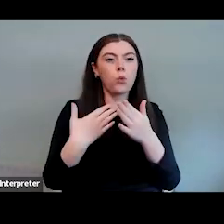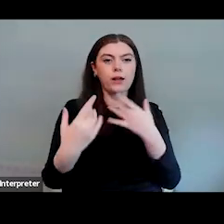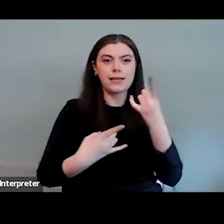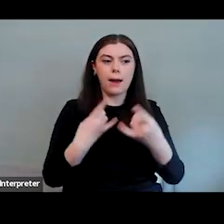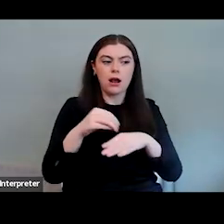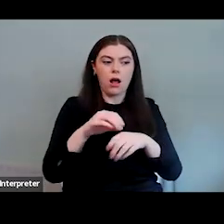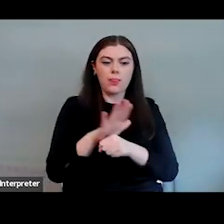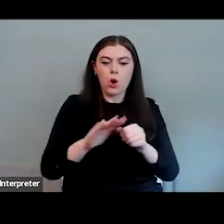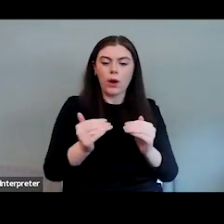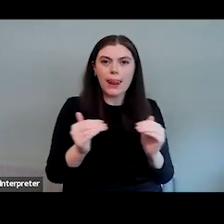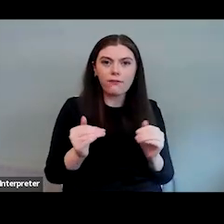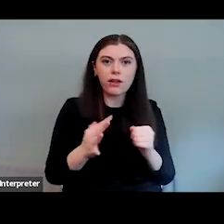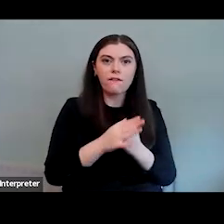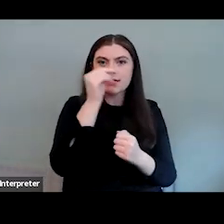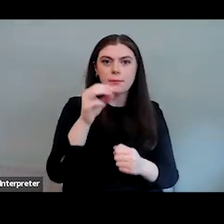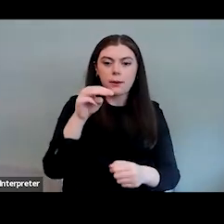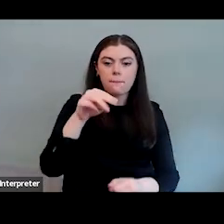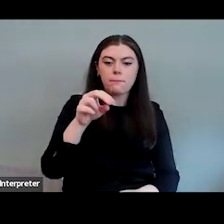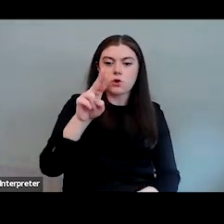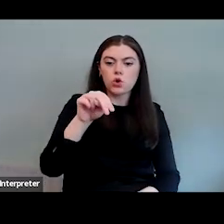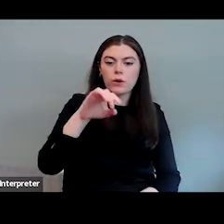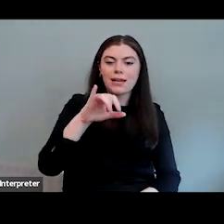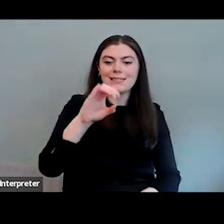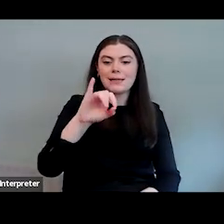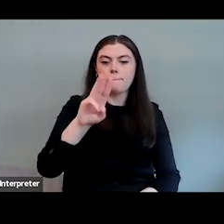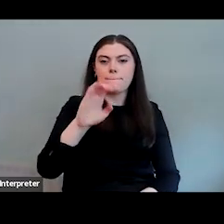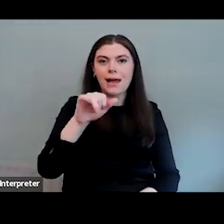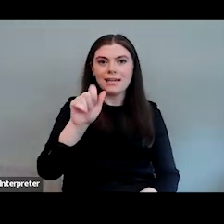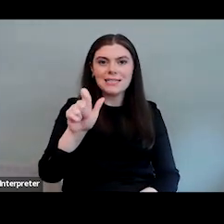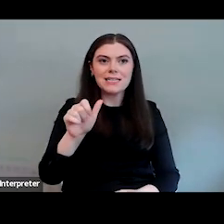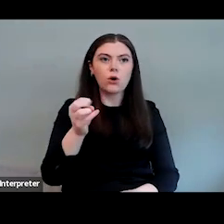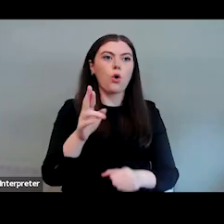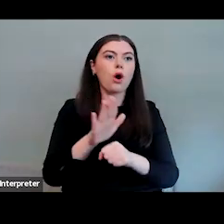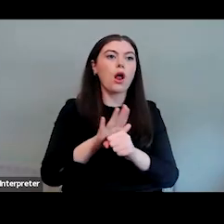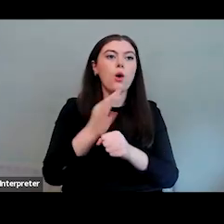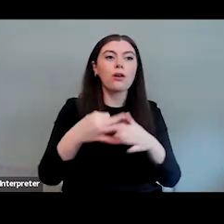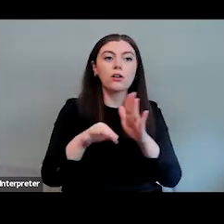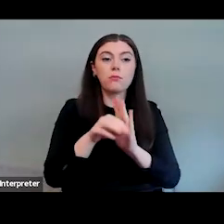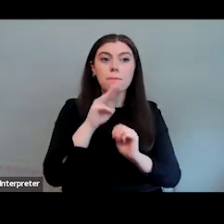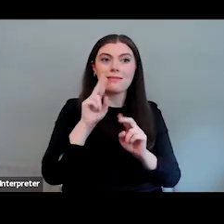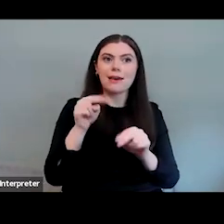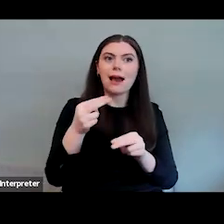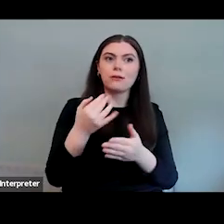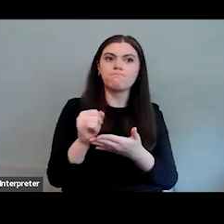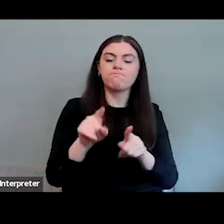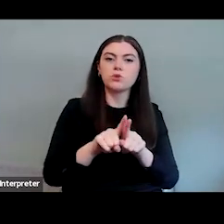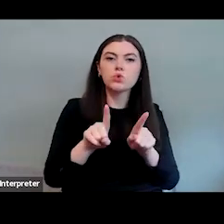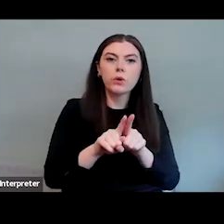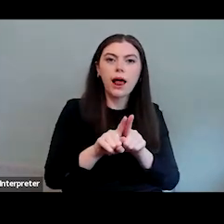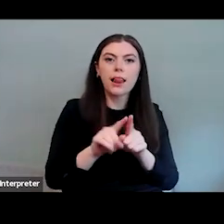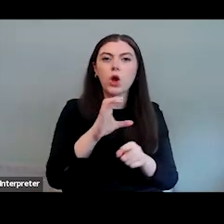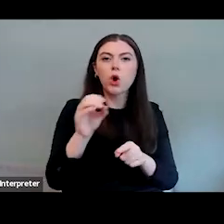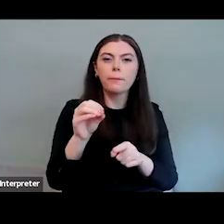like municipalities and city councils, that can actually exclude from their procurement also companies that are complicit